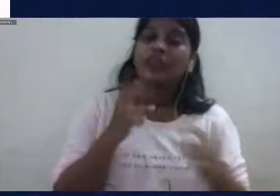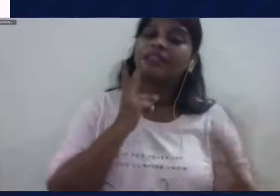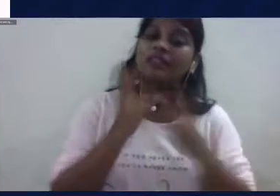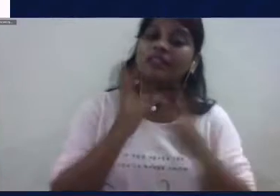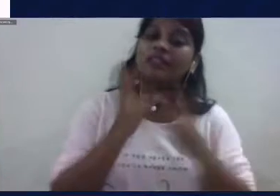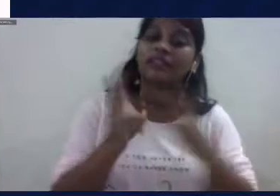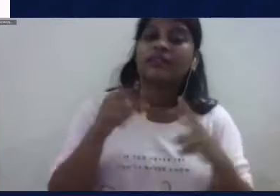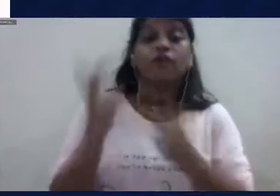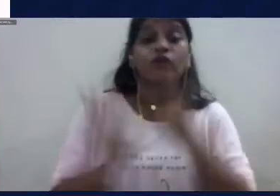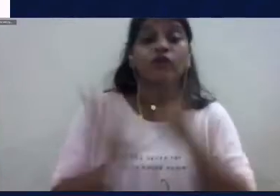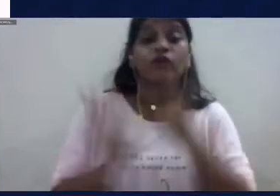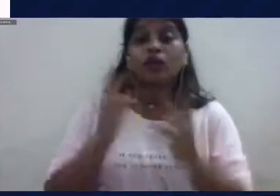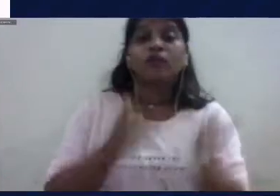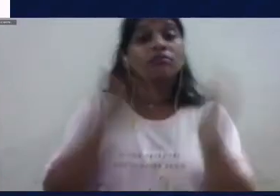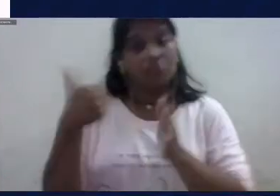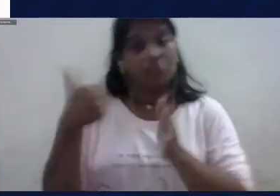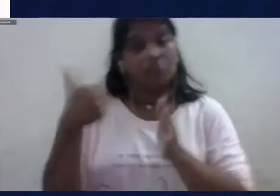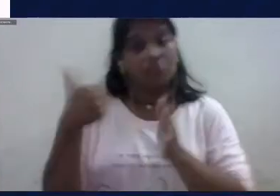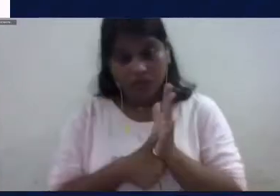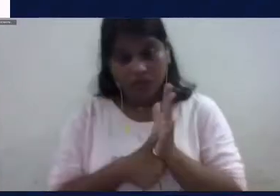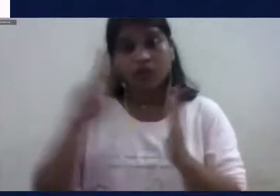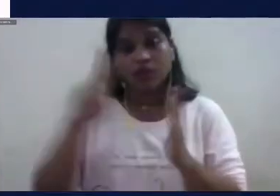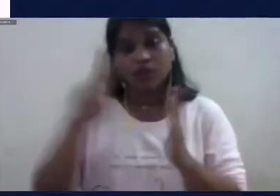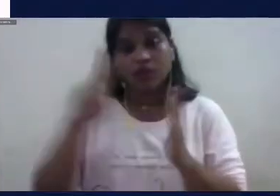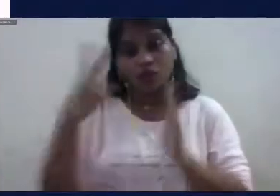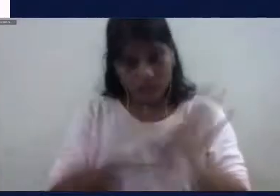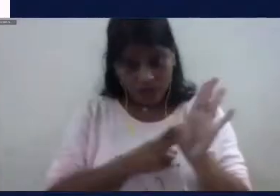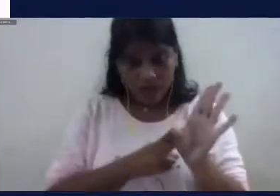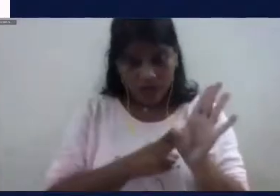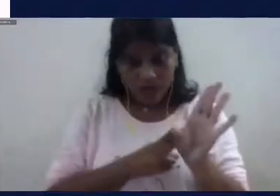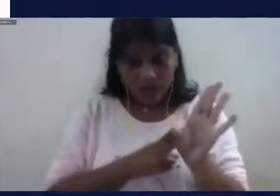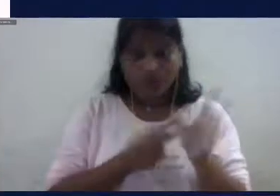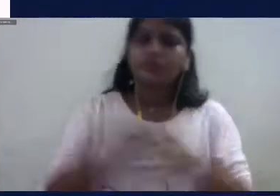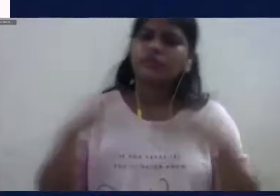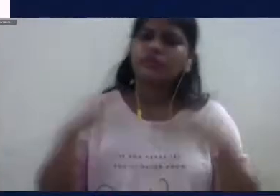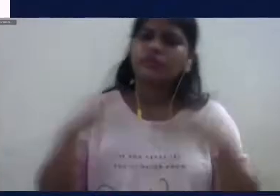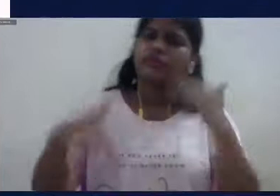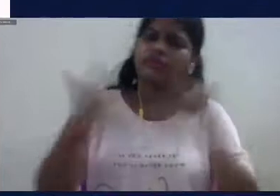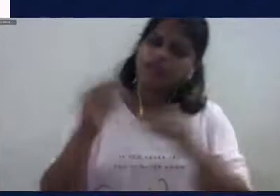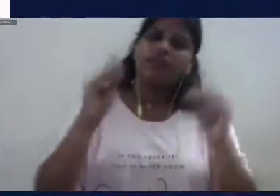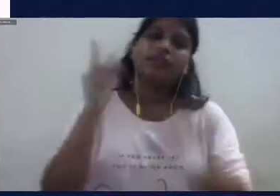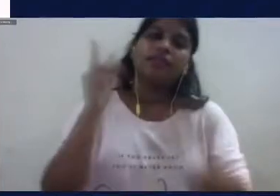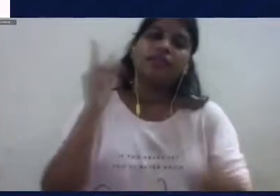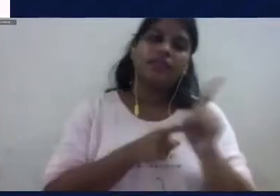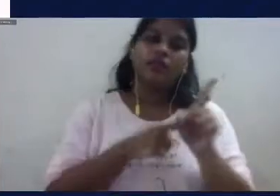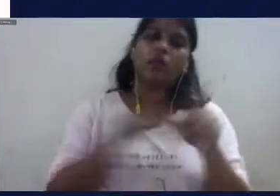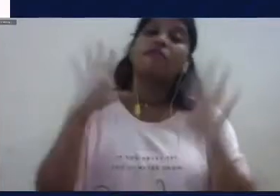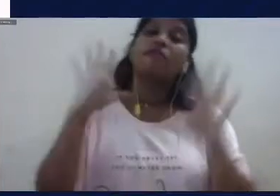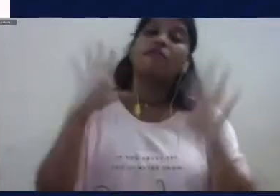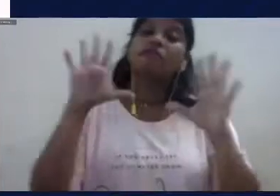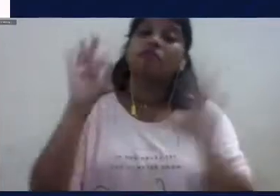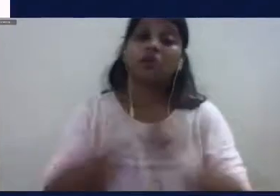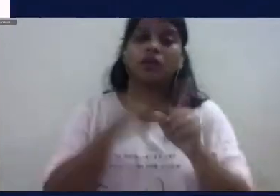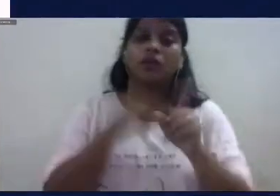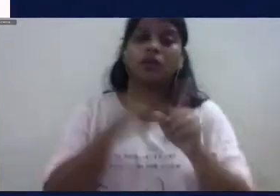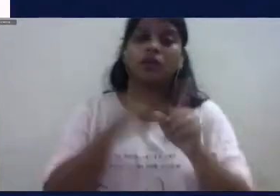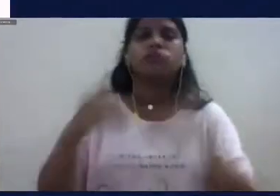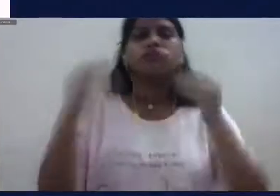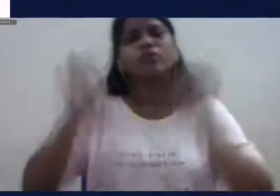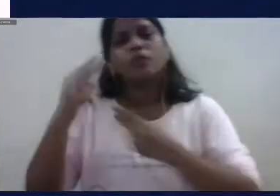and visualize in the next 6 months, next 2 years, next 10 years, and next 50 years. So draw up